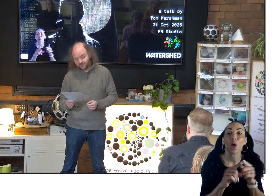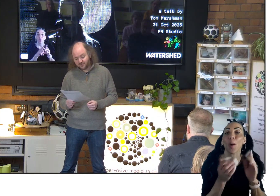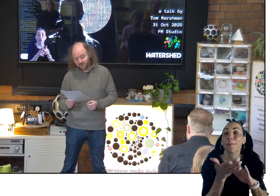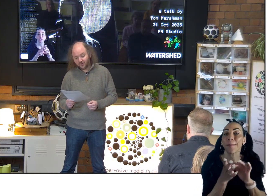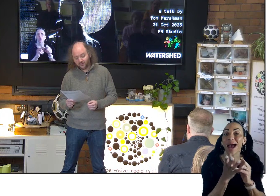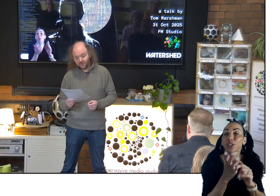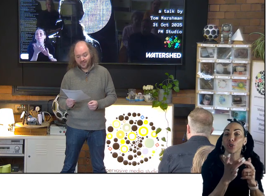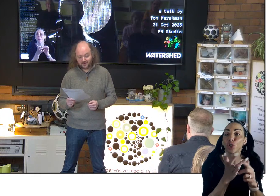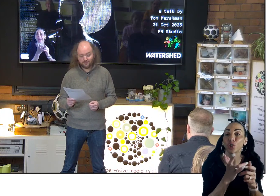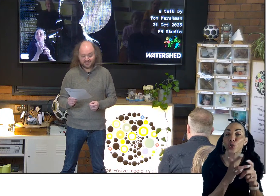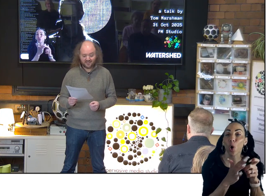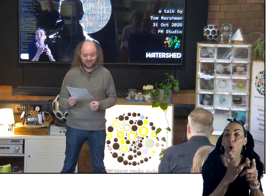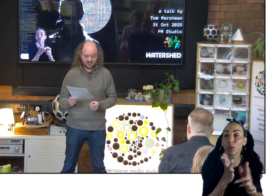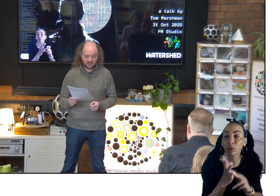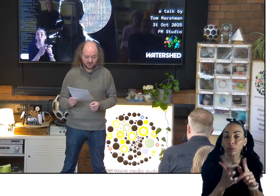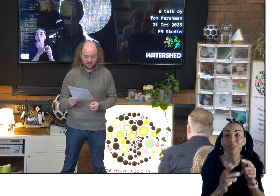at